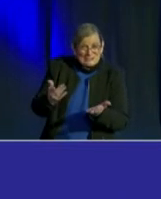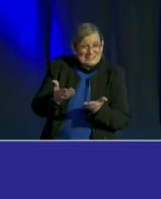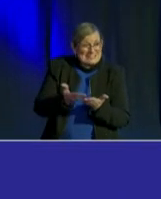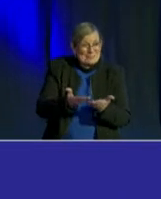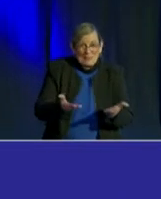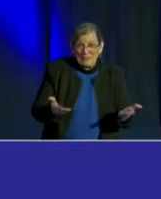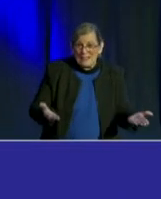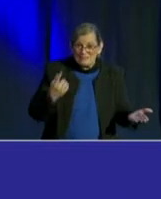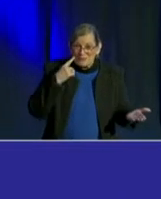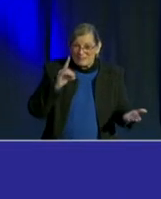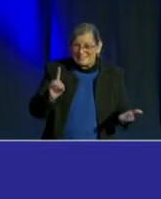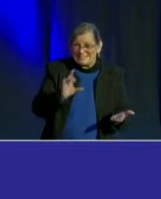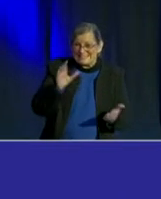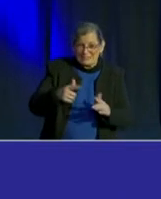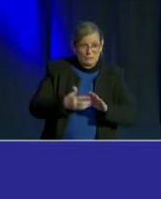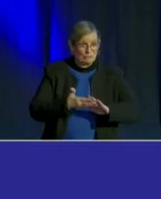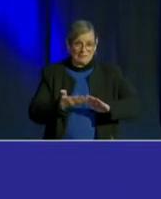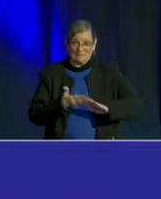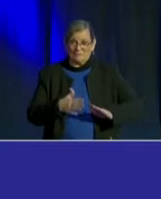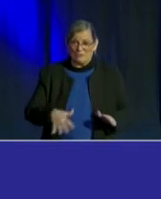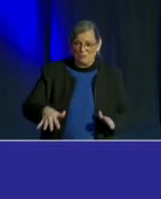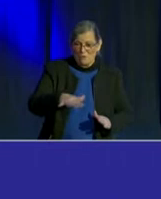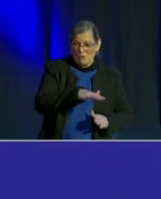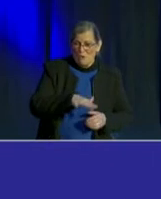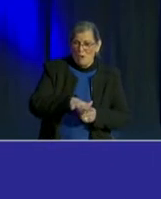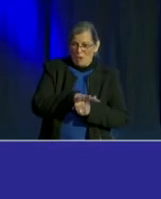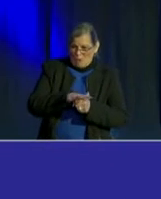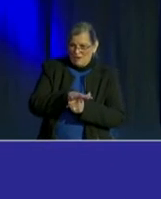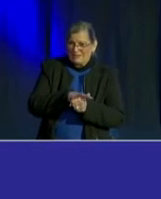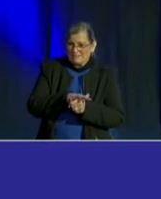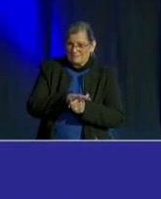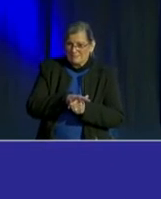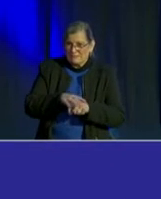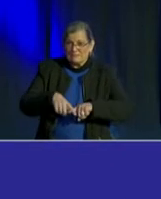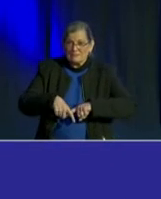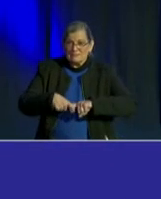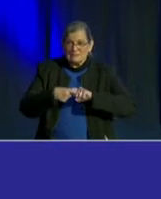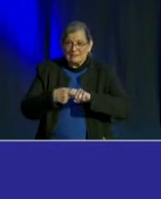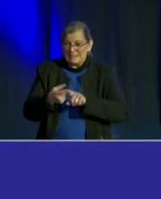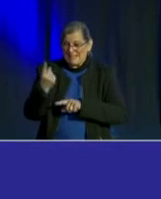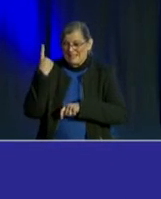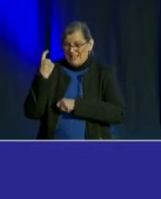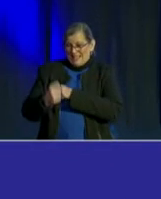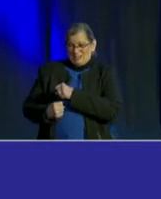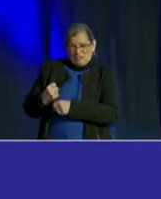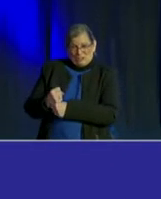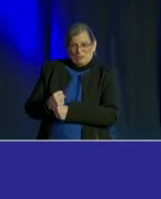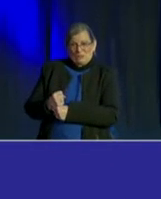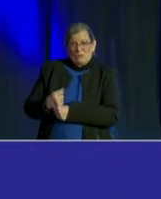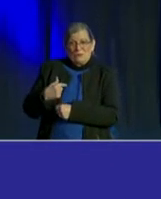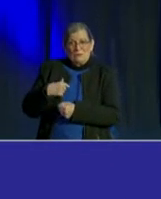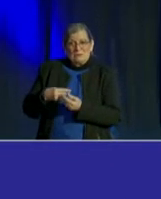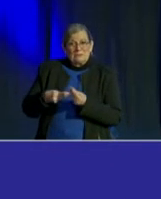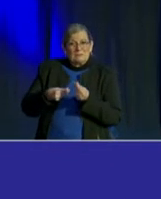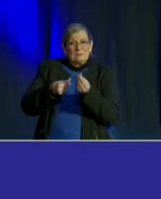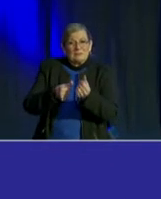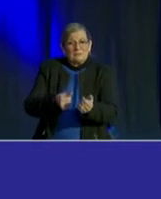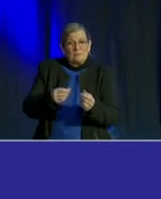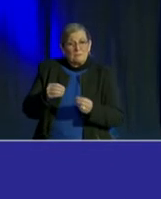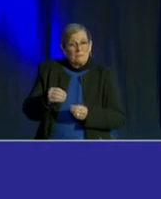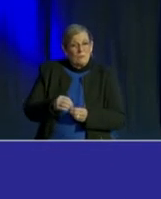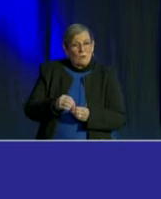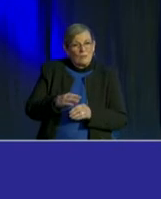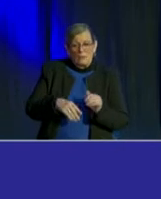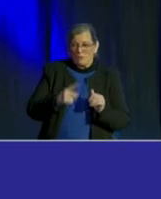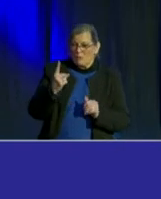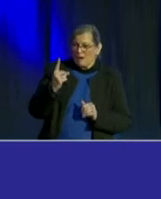government to run from the local businesses. Last year, we spent more than $1 billion with certified business enterprises